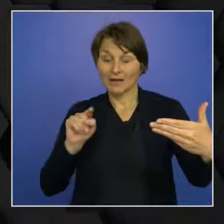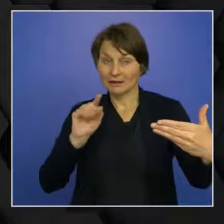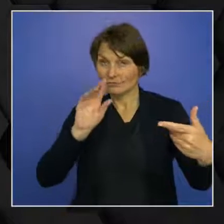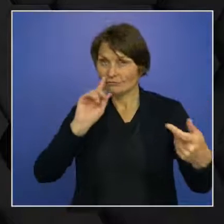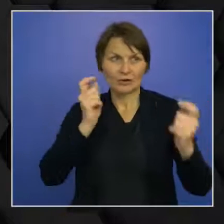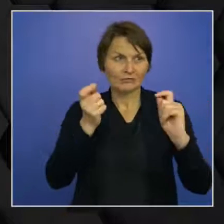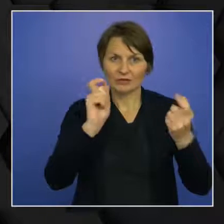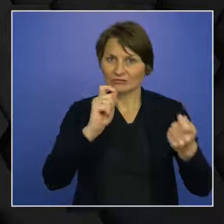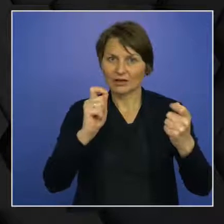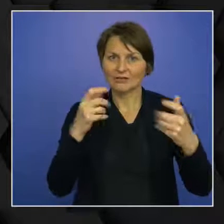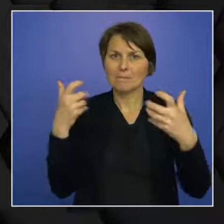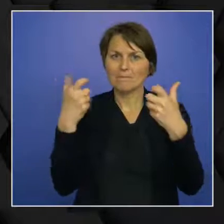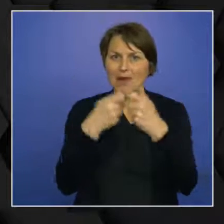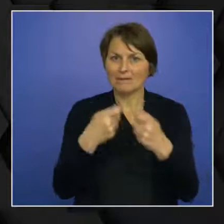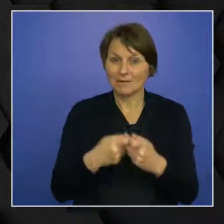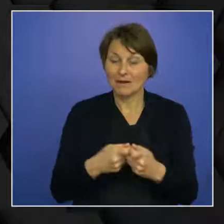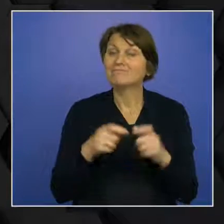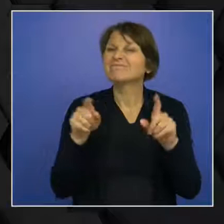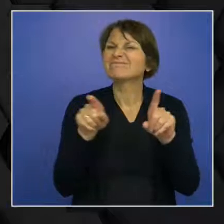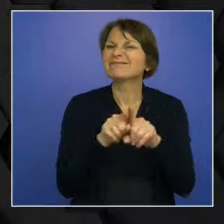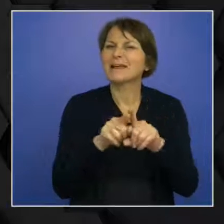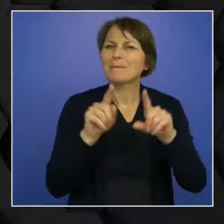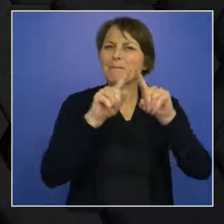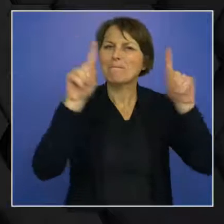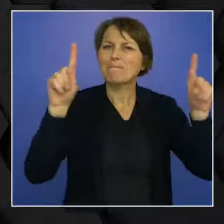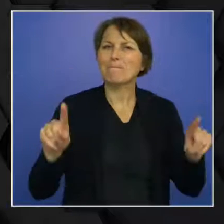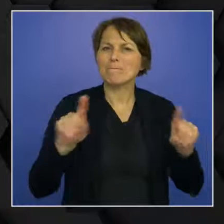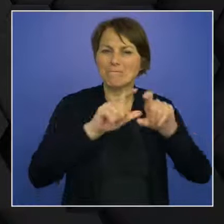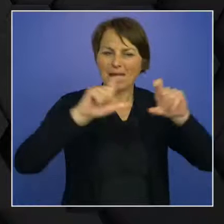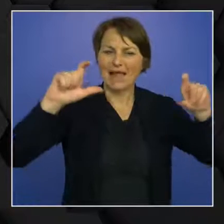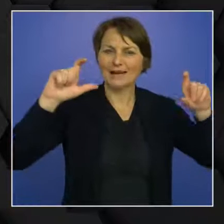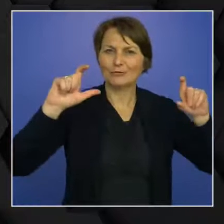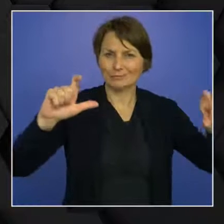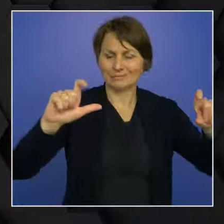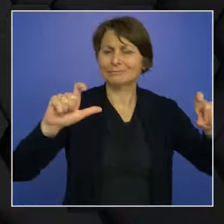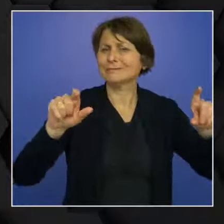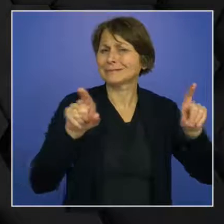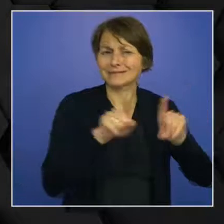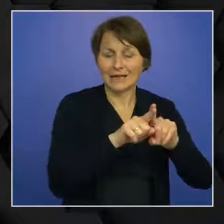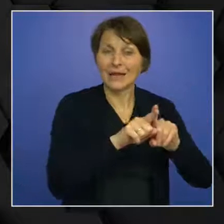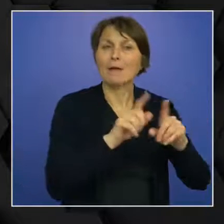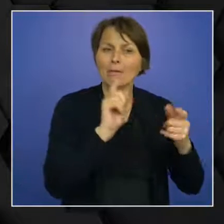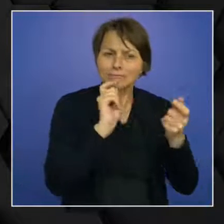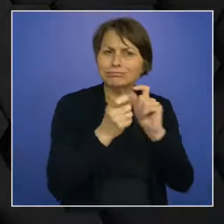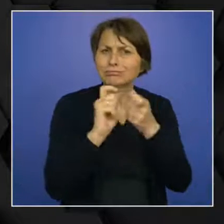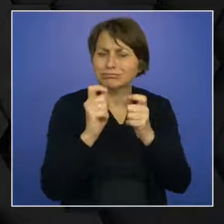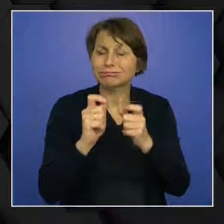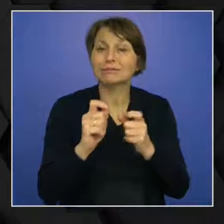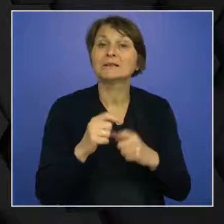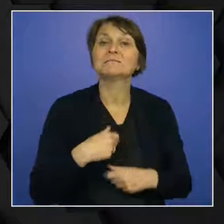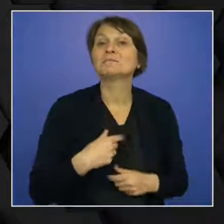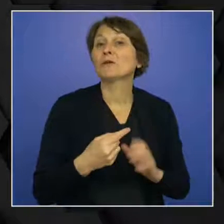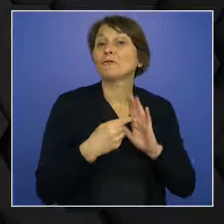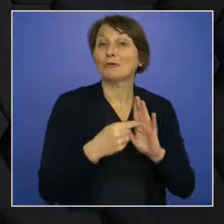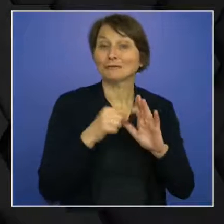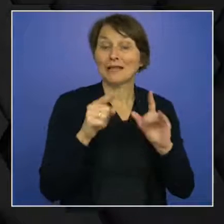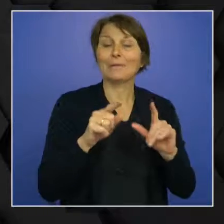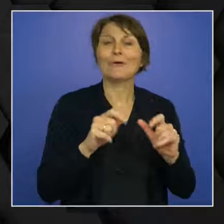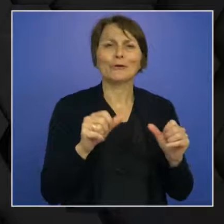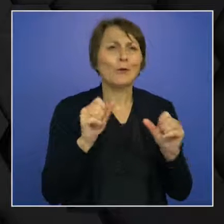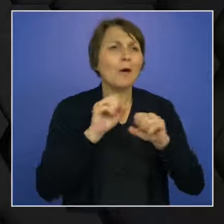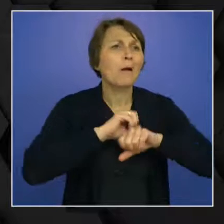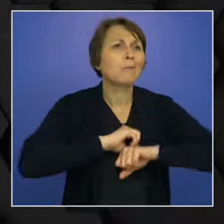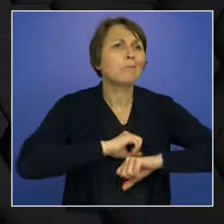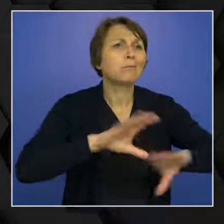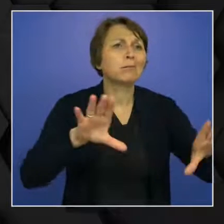that for your banners and make sure that it's readable for everyone, because it's really horrible if you post a banner and it's just black or gray